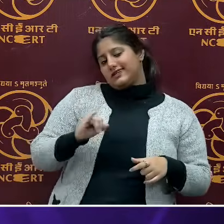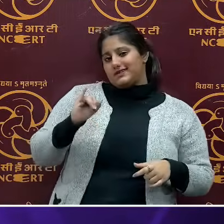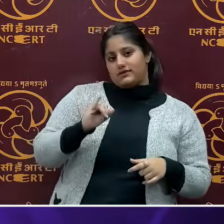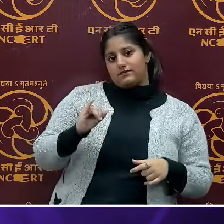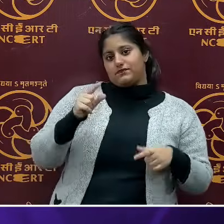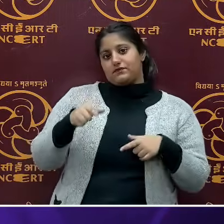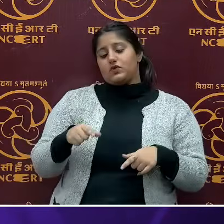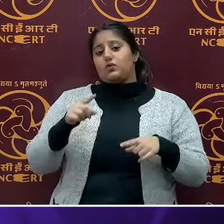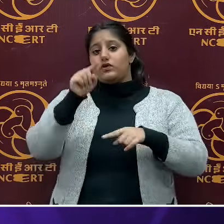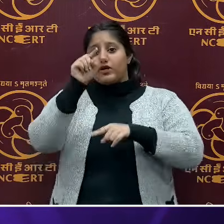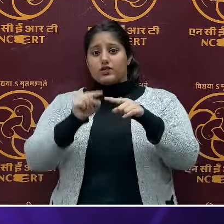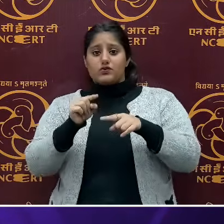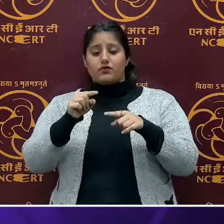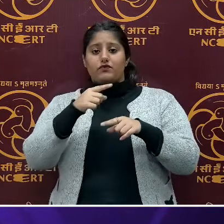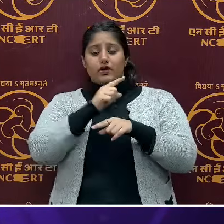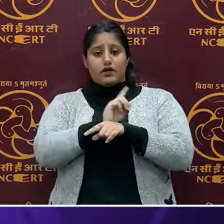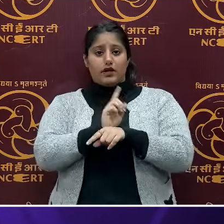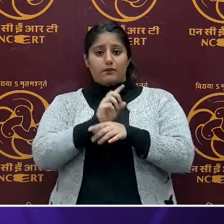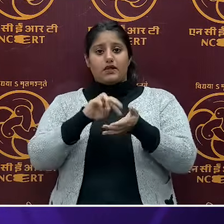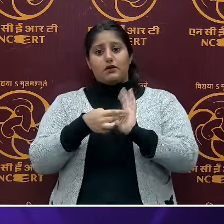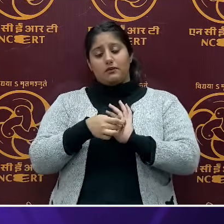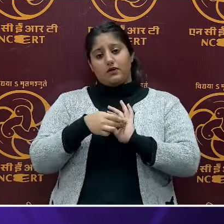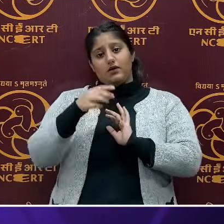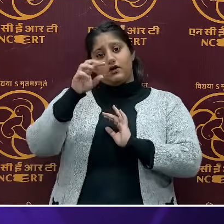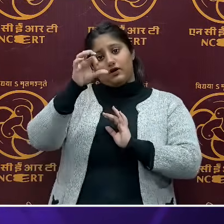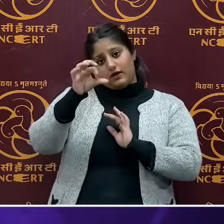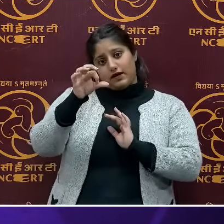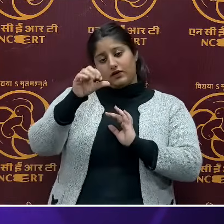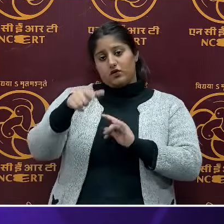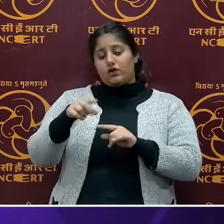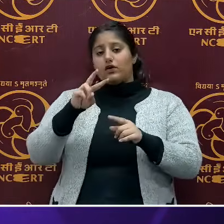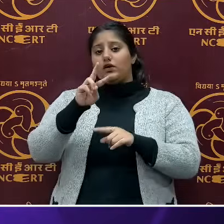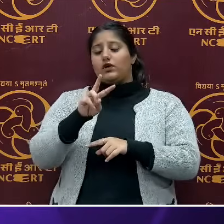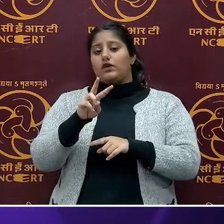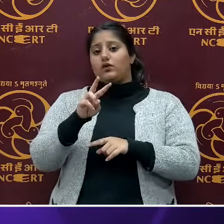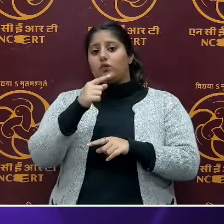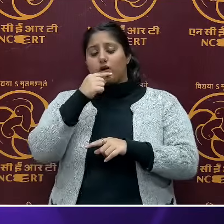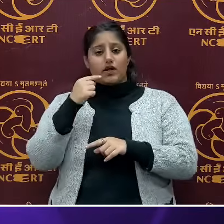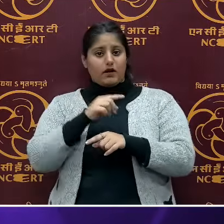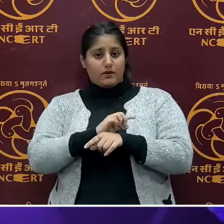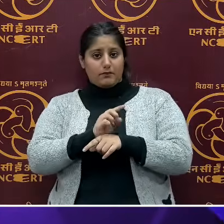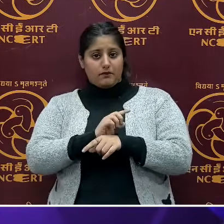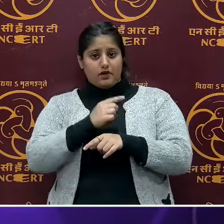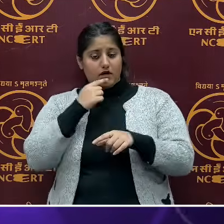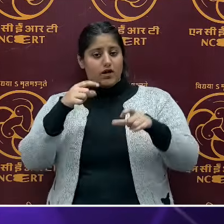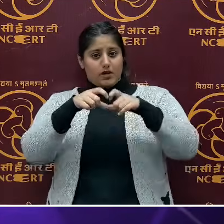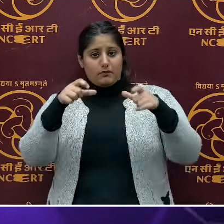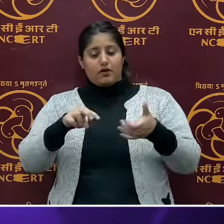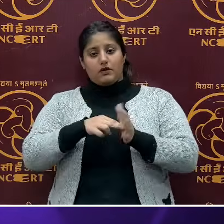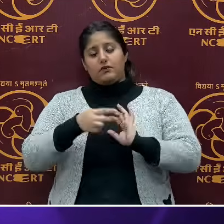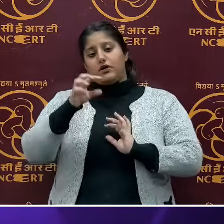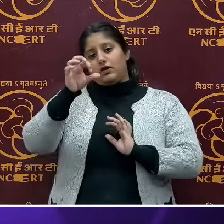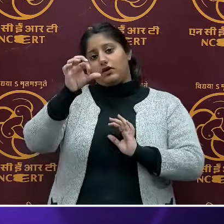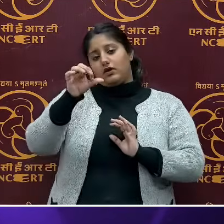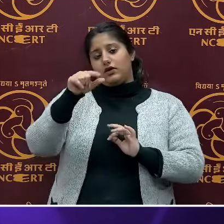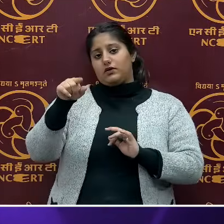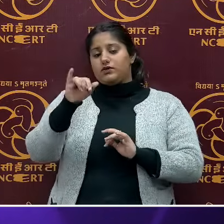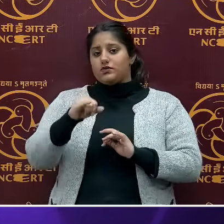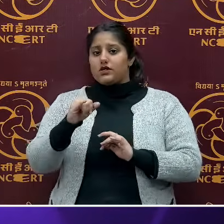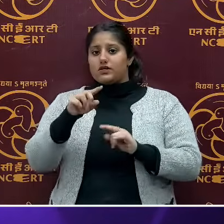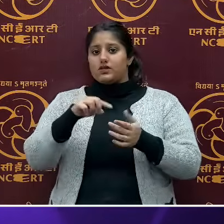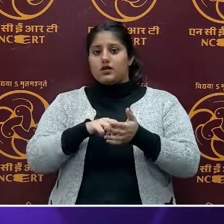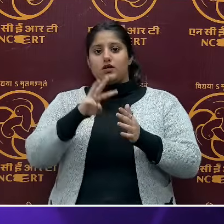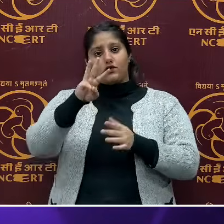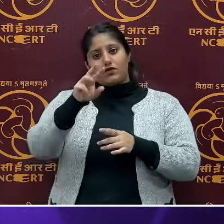So ratio of grey, that means 9, to the red bricks, that means is to 6. So what will be the simplest form?